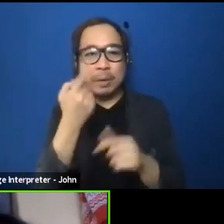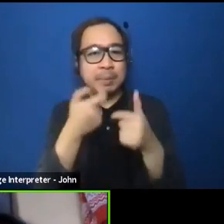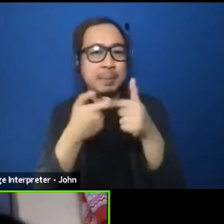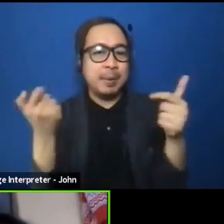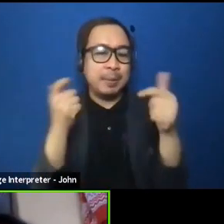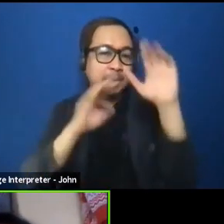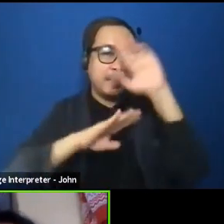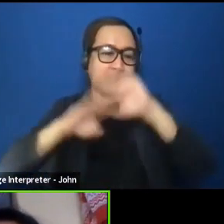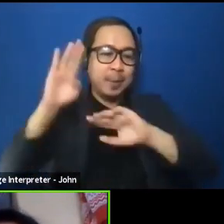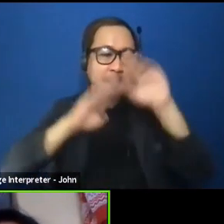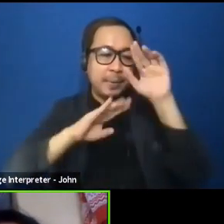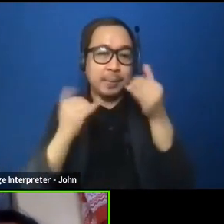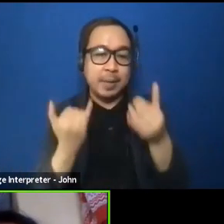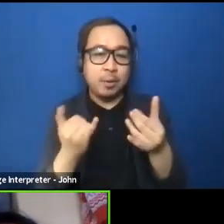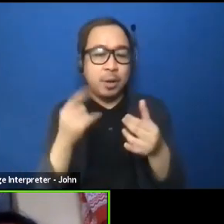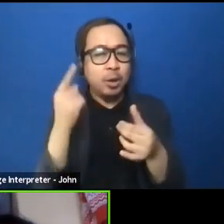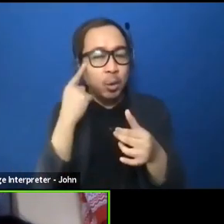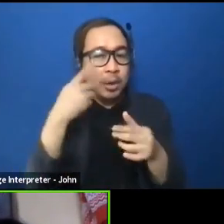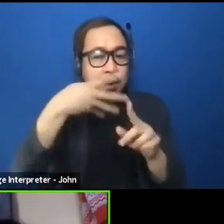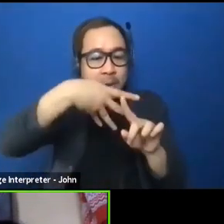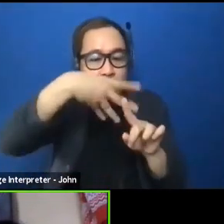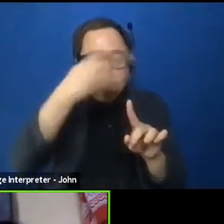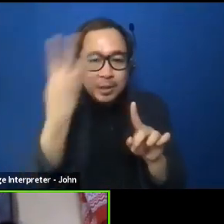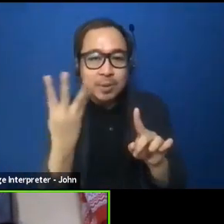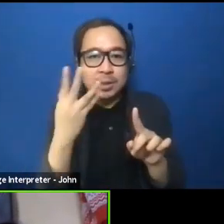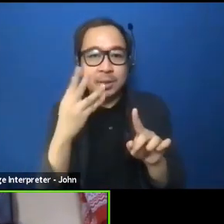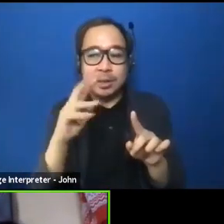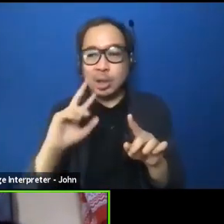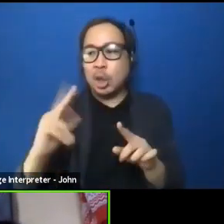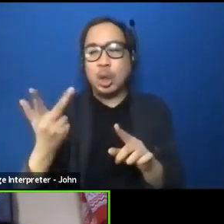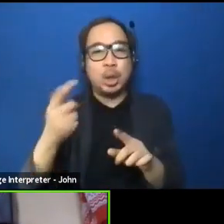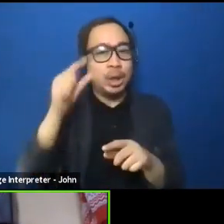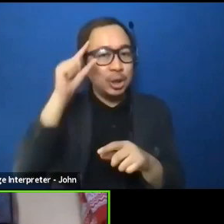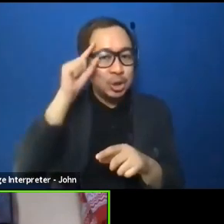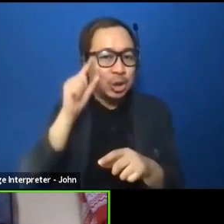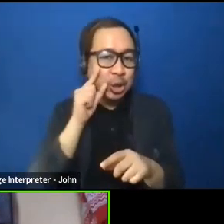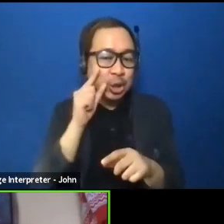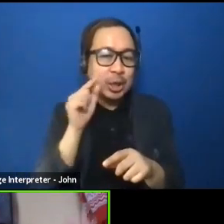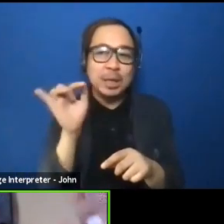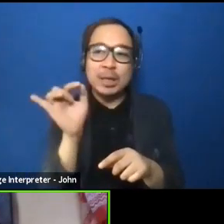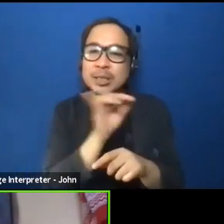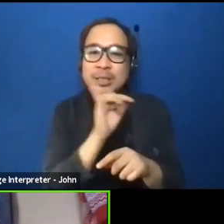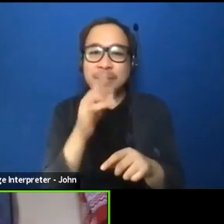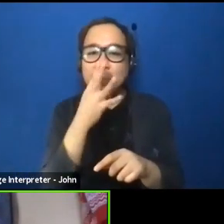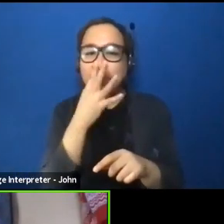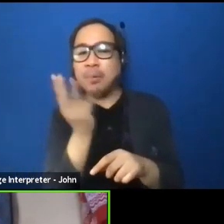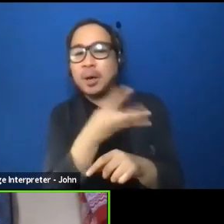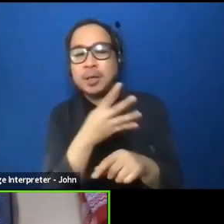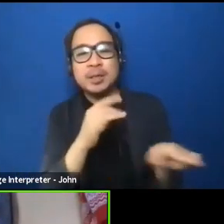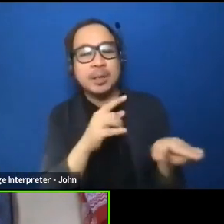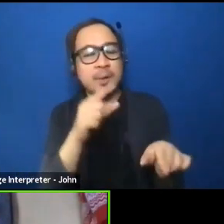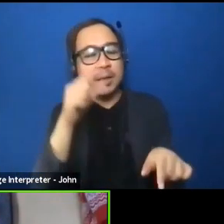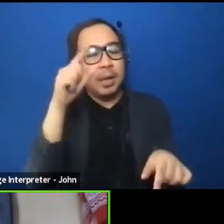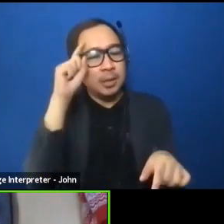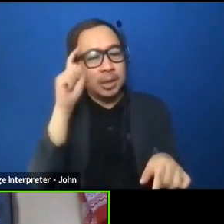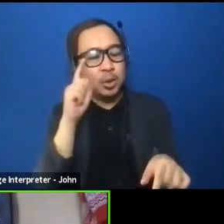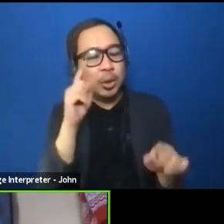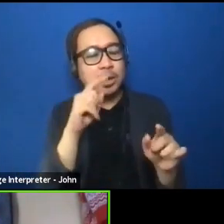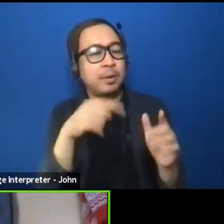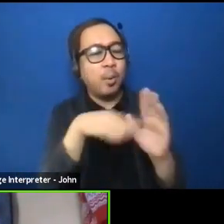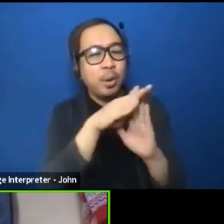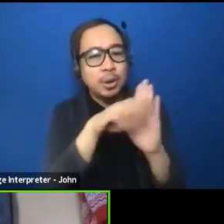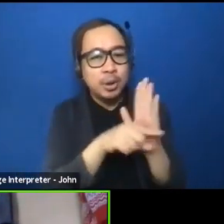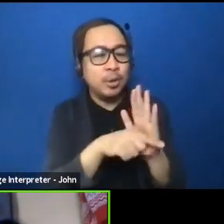facing, that people think LGBTI is a third gender, completely like disregarding that, okay, sexual orientation, gender identity, and